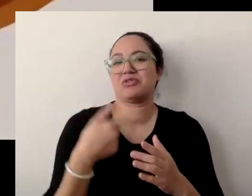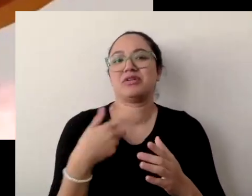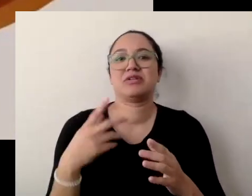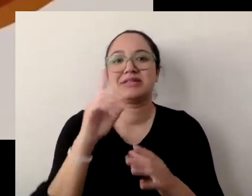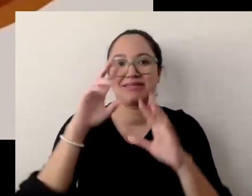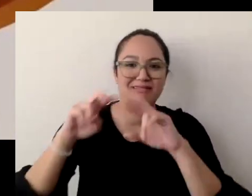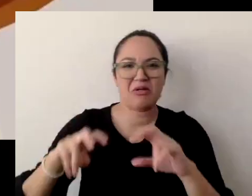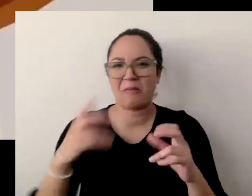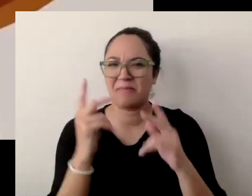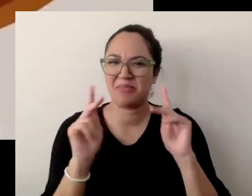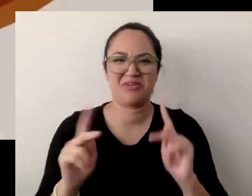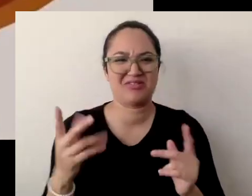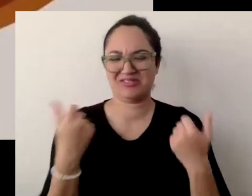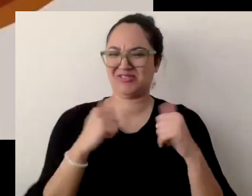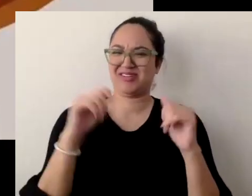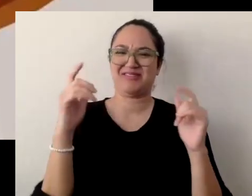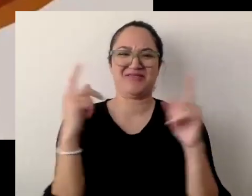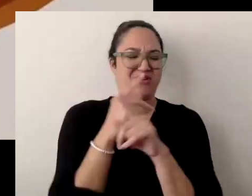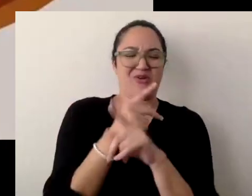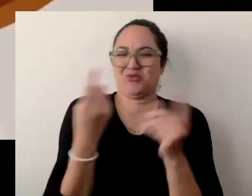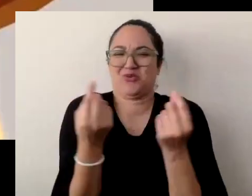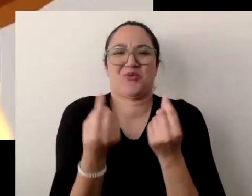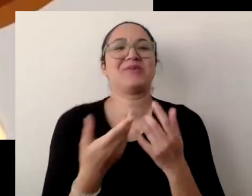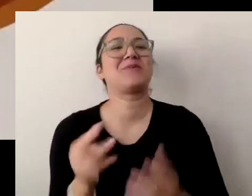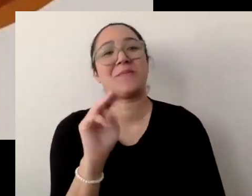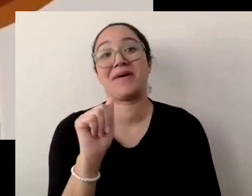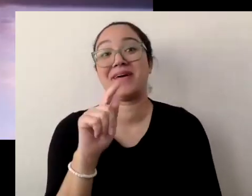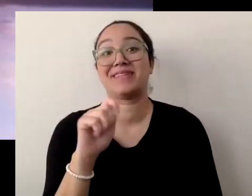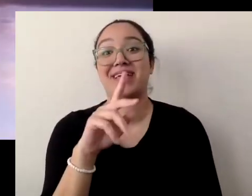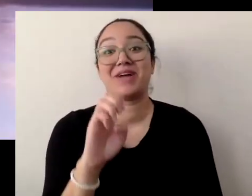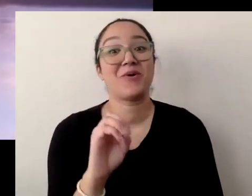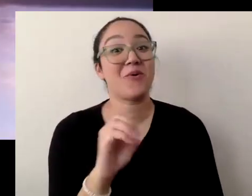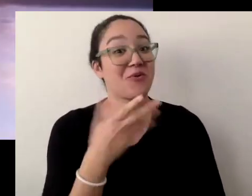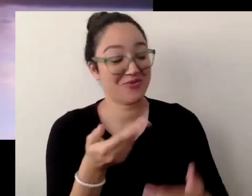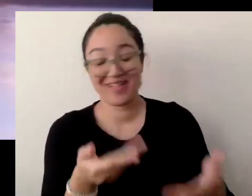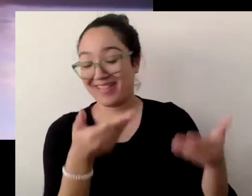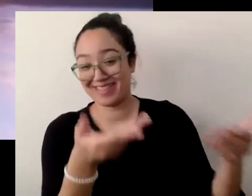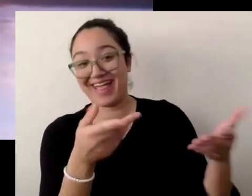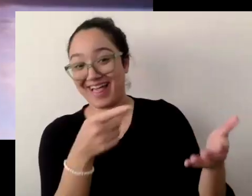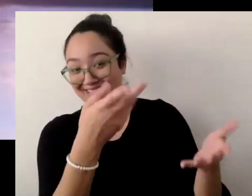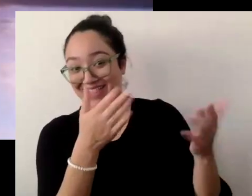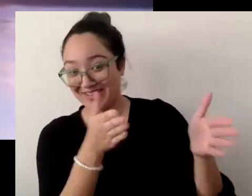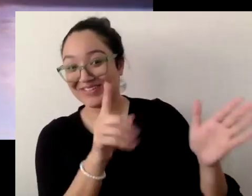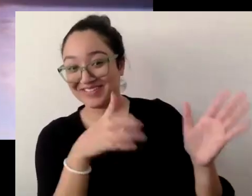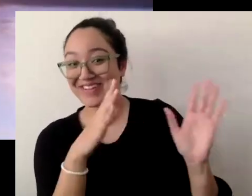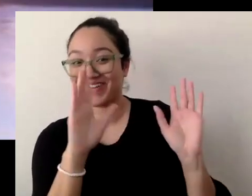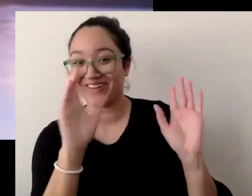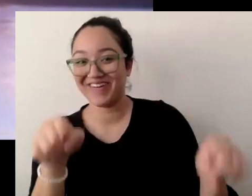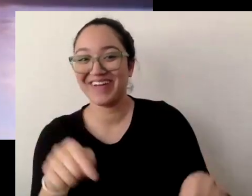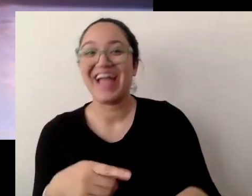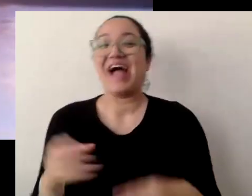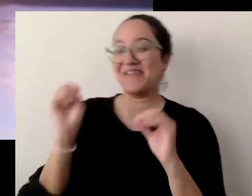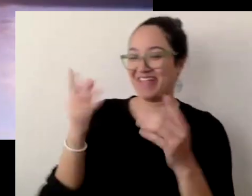people were trying to figure out, what to do. So Mateo, Absolutely. we're going to let you go. Okay, Okay? thank